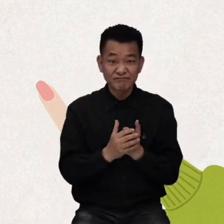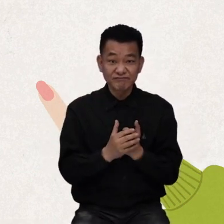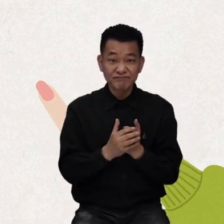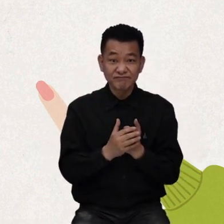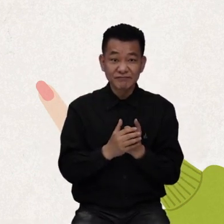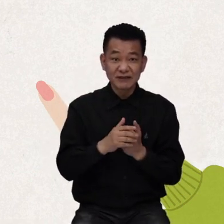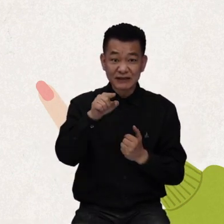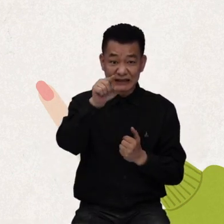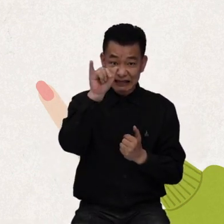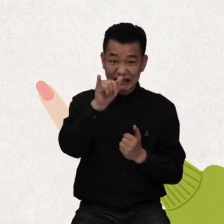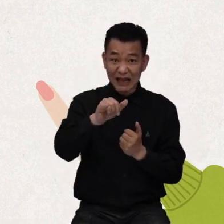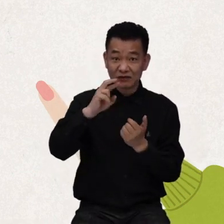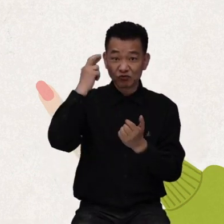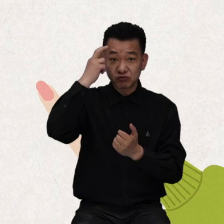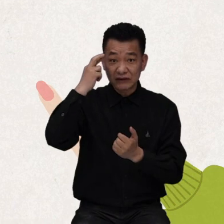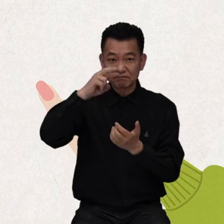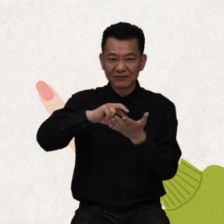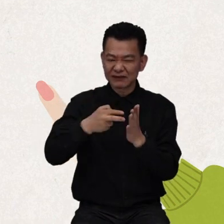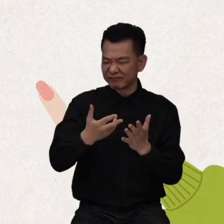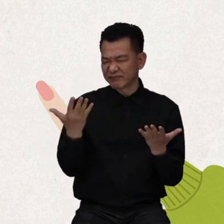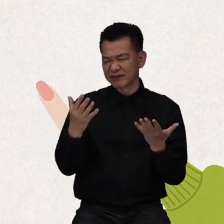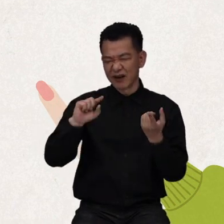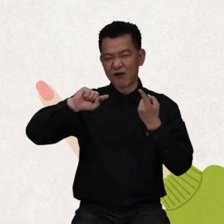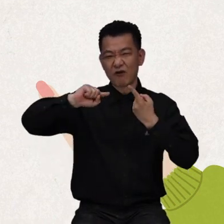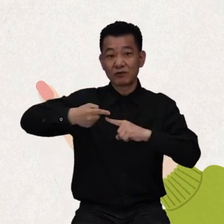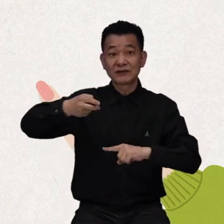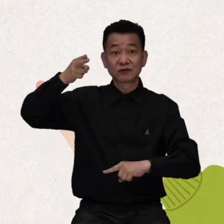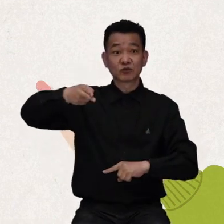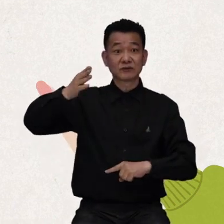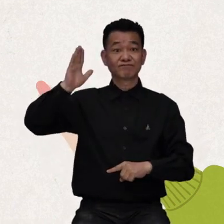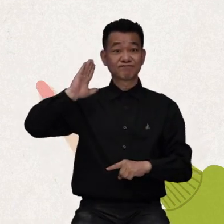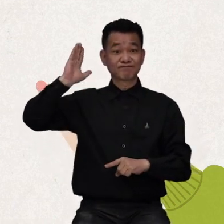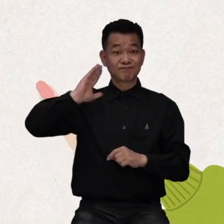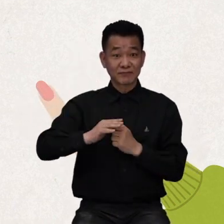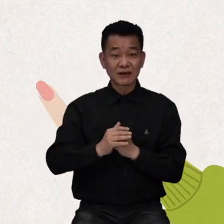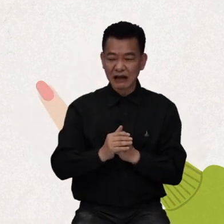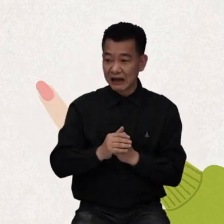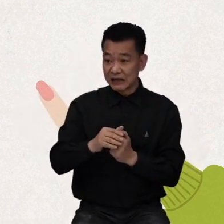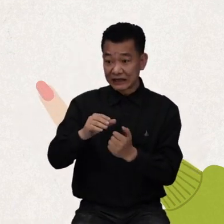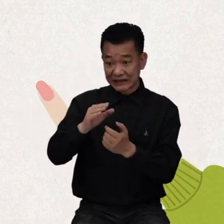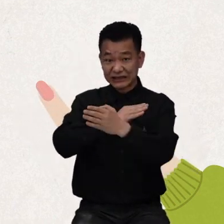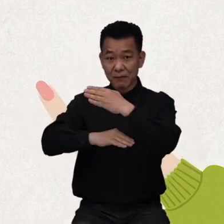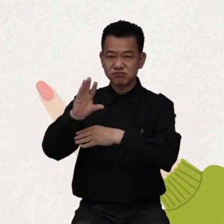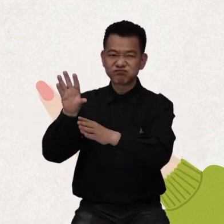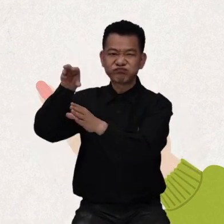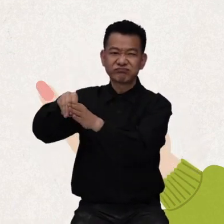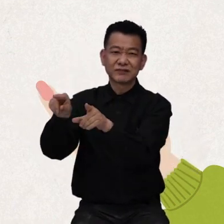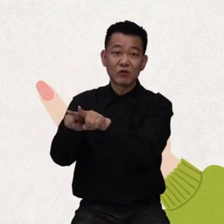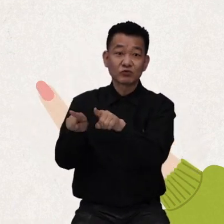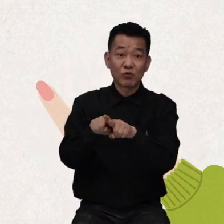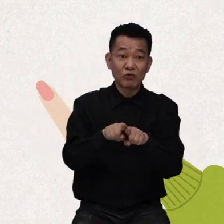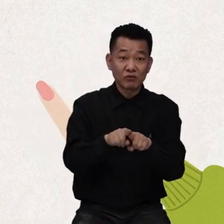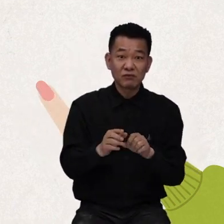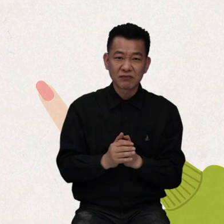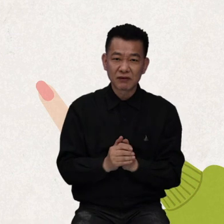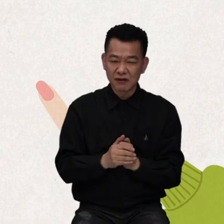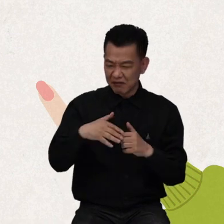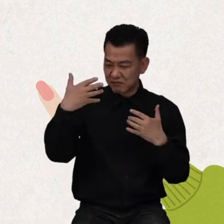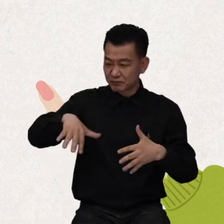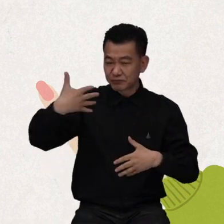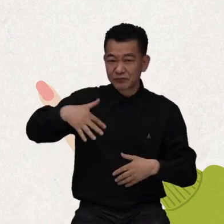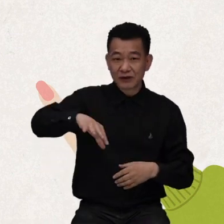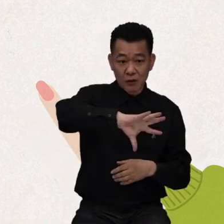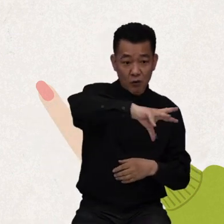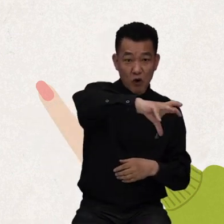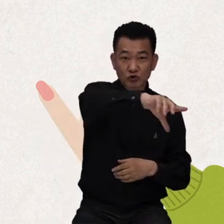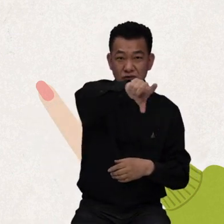particular ethnicity. Persons with disabilities were not an exception. There still are cases of abuse,